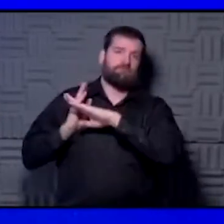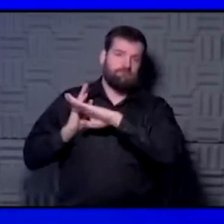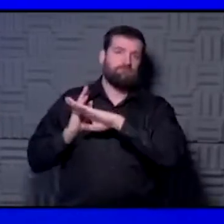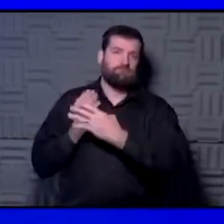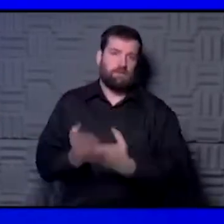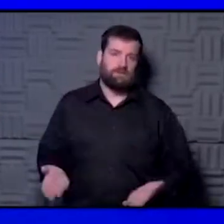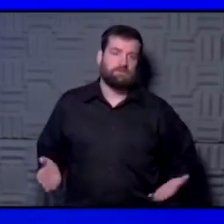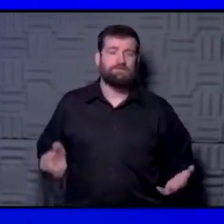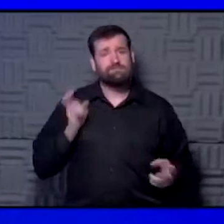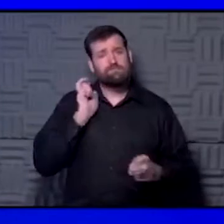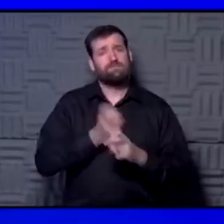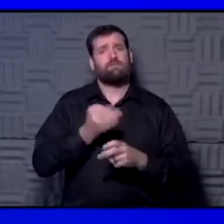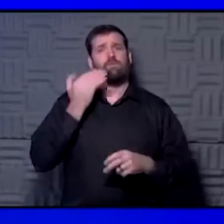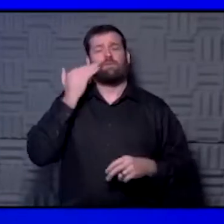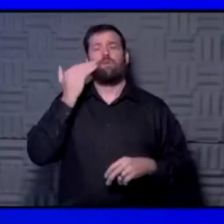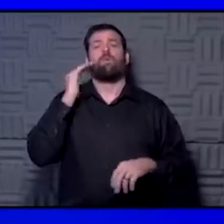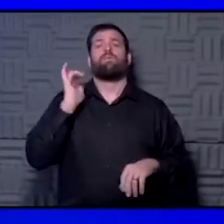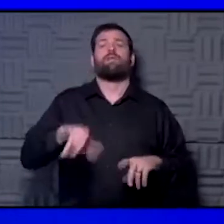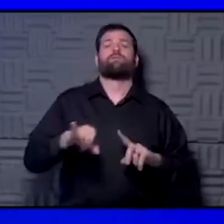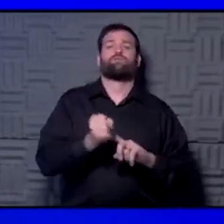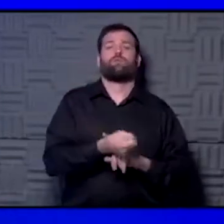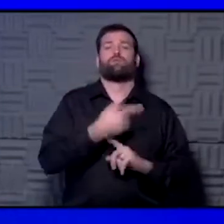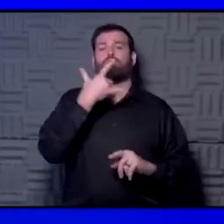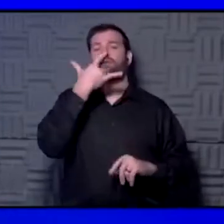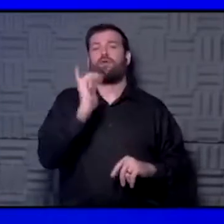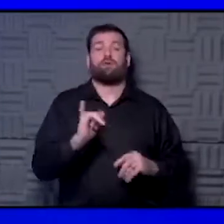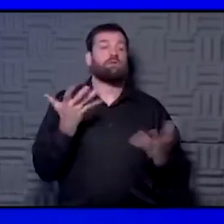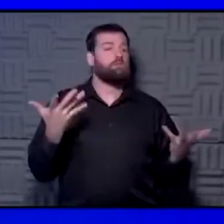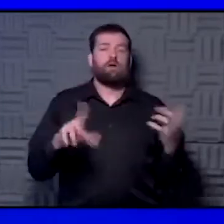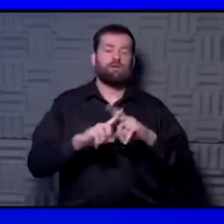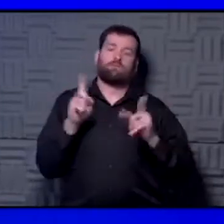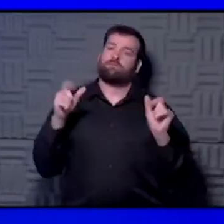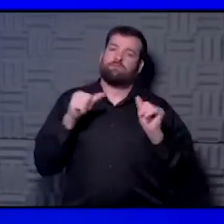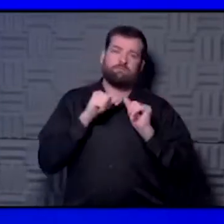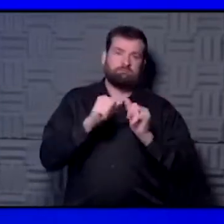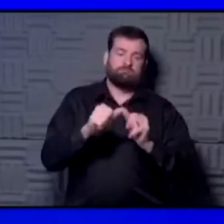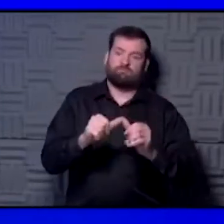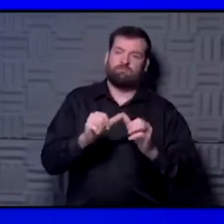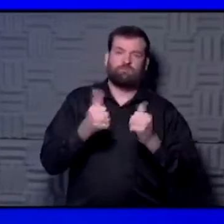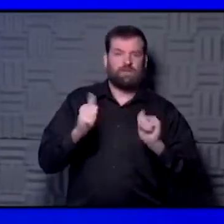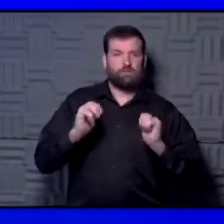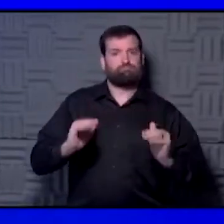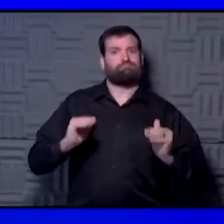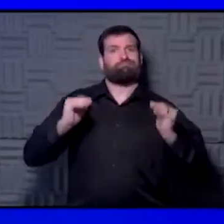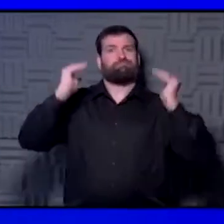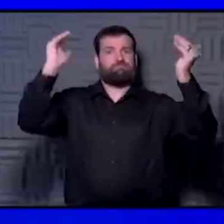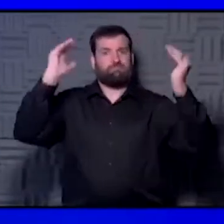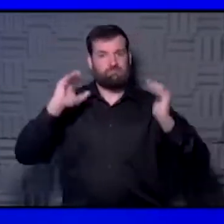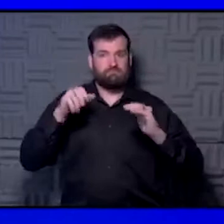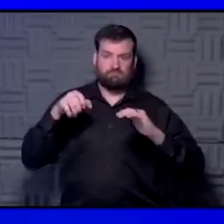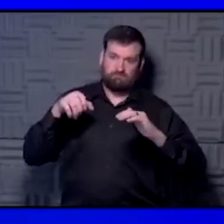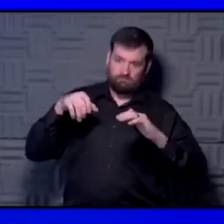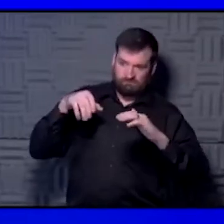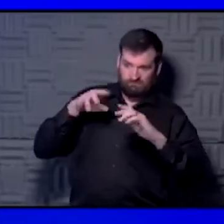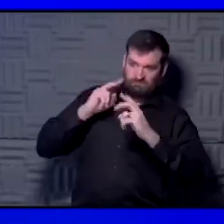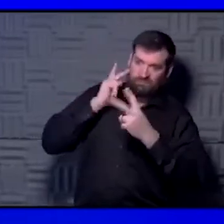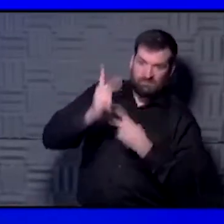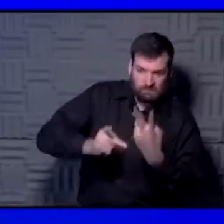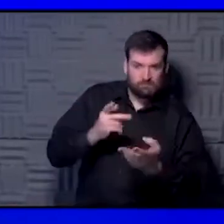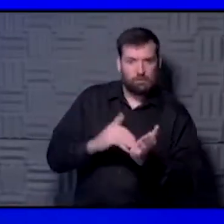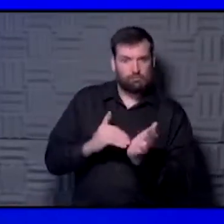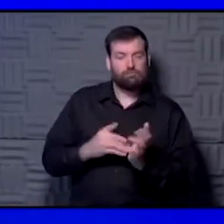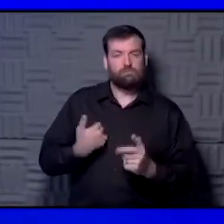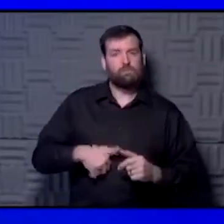to know exactly what that circumstance was, and I would say just keep taking it up the chain to really try and get in, because we really